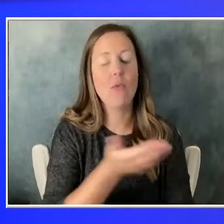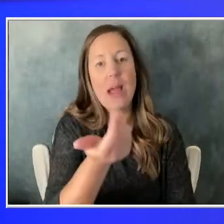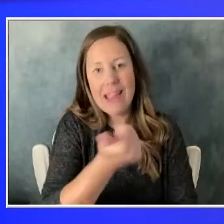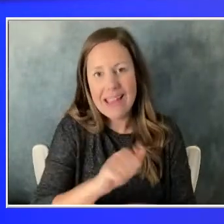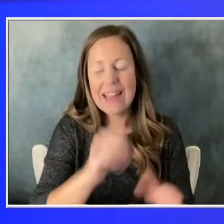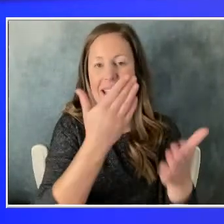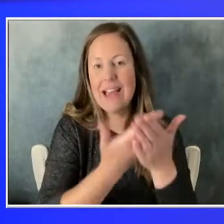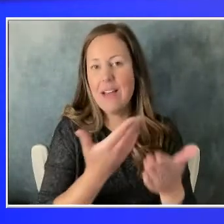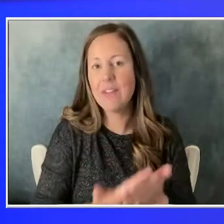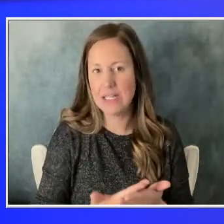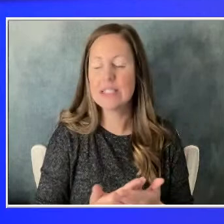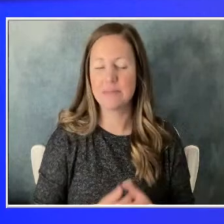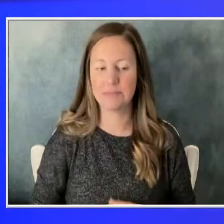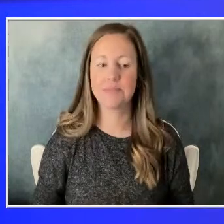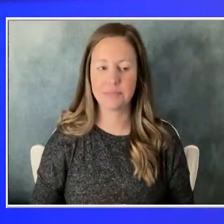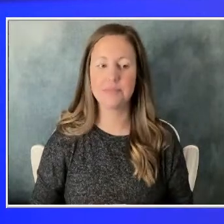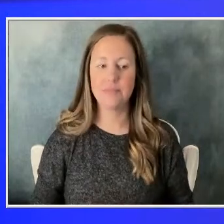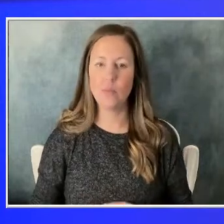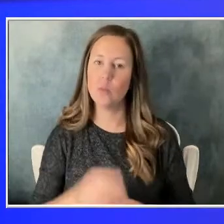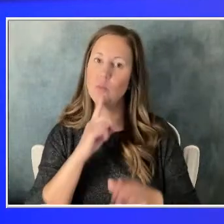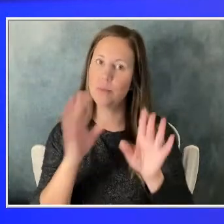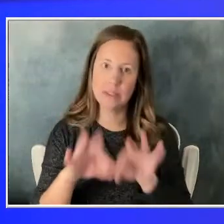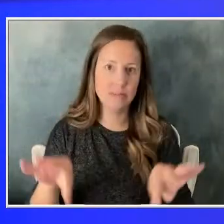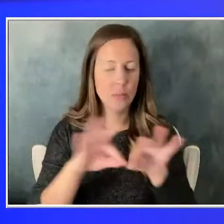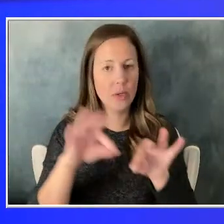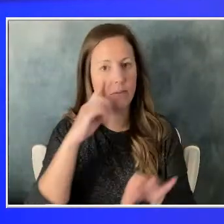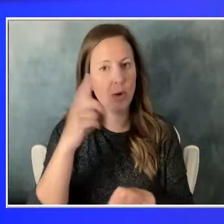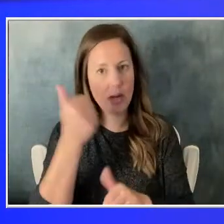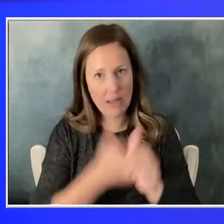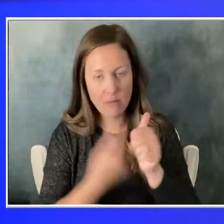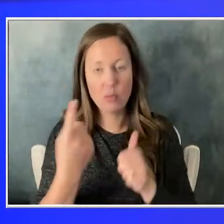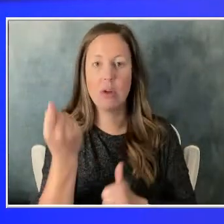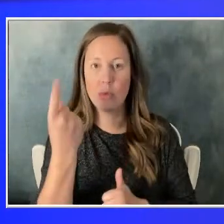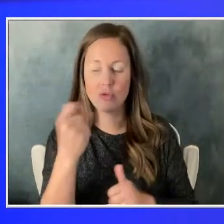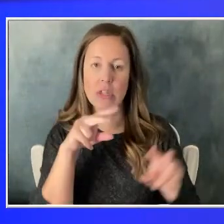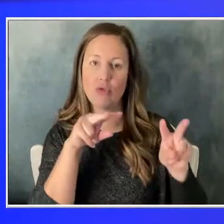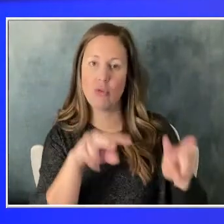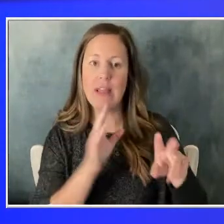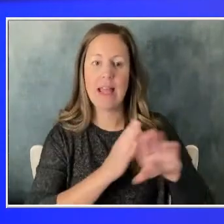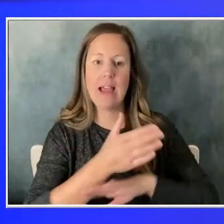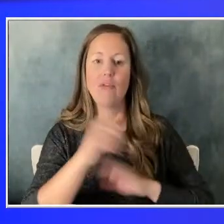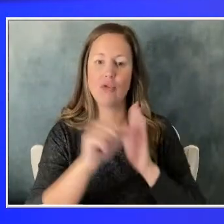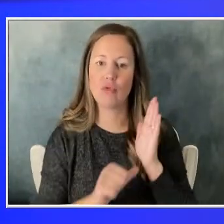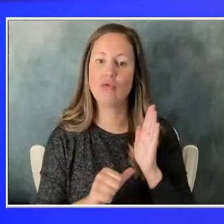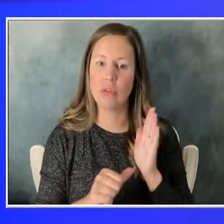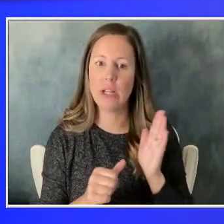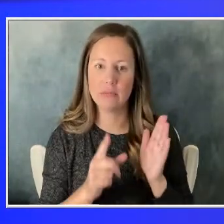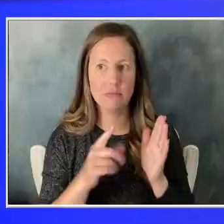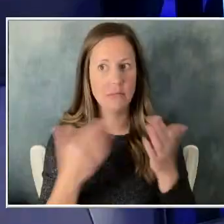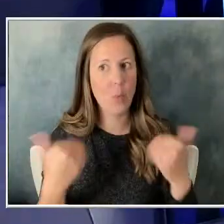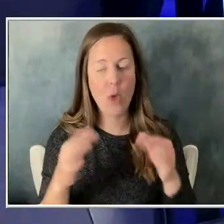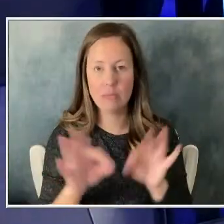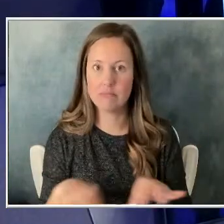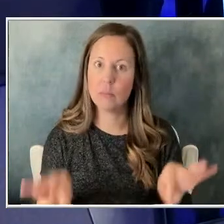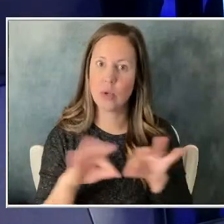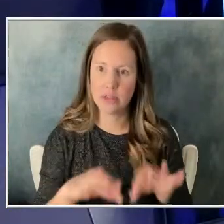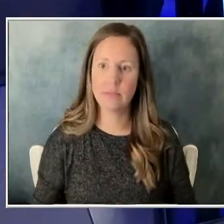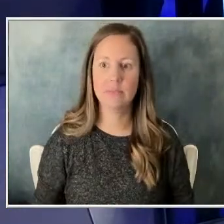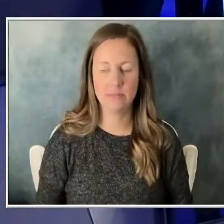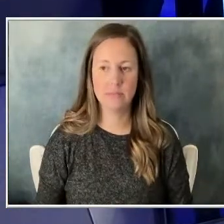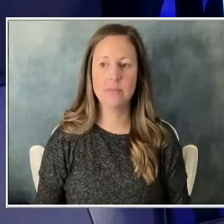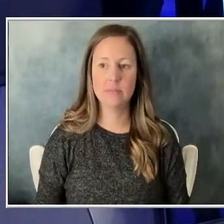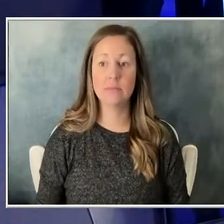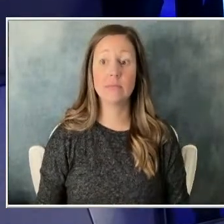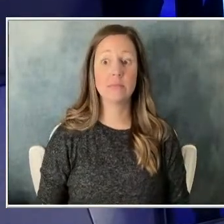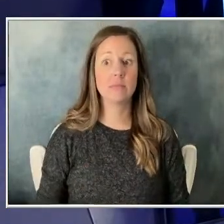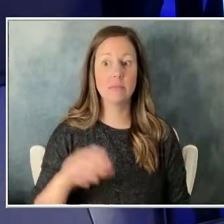That's very, very important for everybody to understand. Surveillance after surgery is extremely important. That is key. Anna, You're